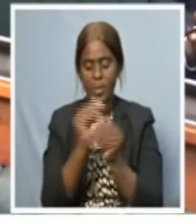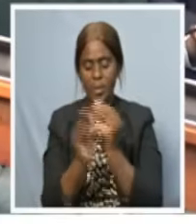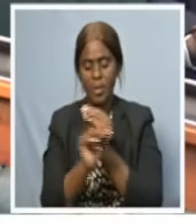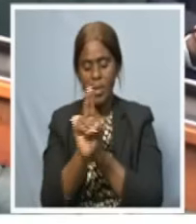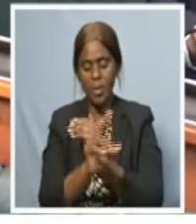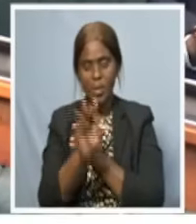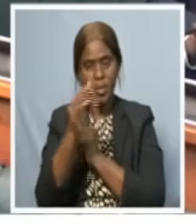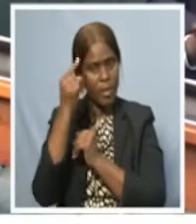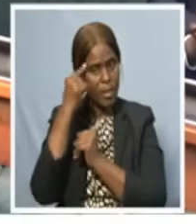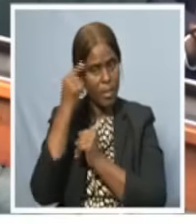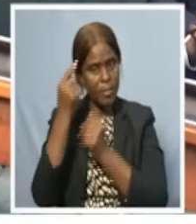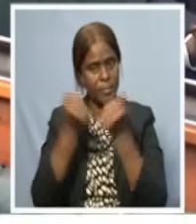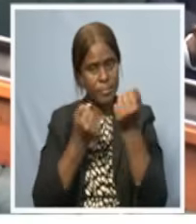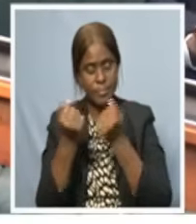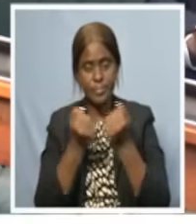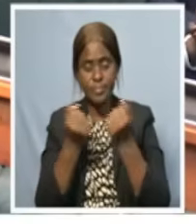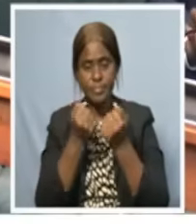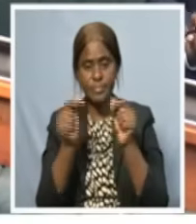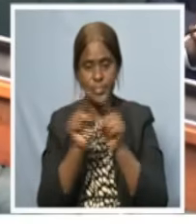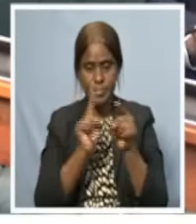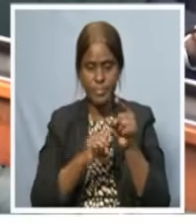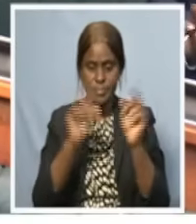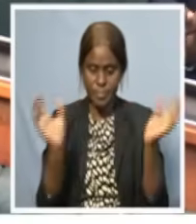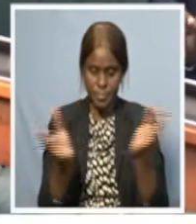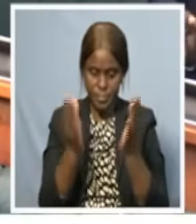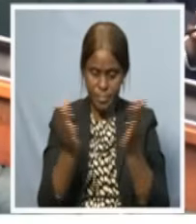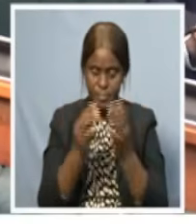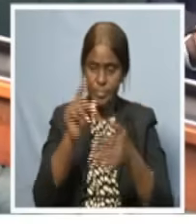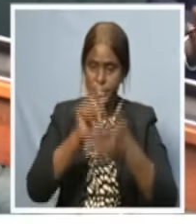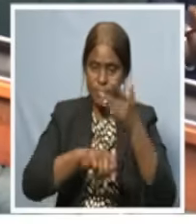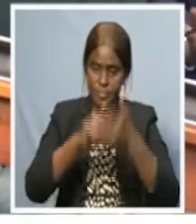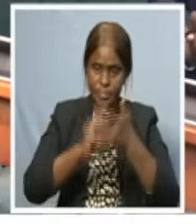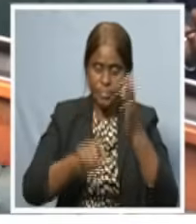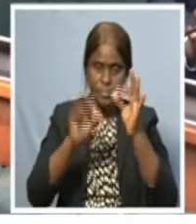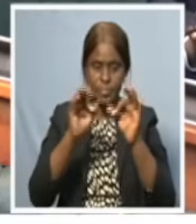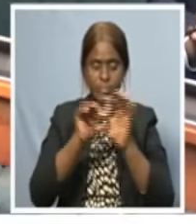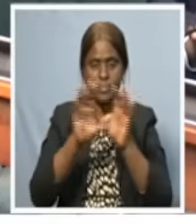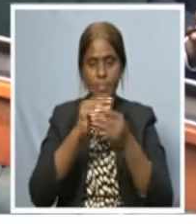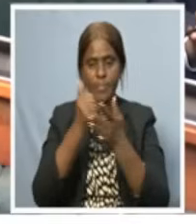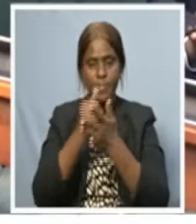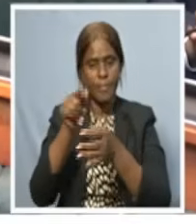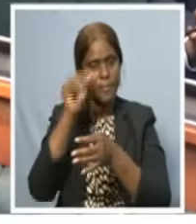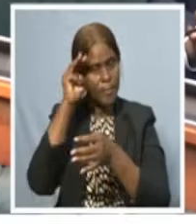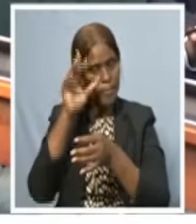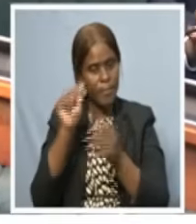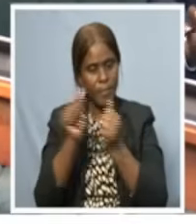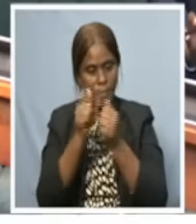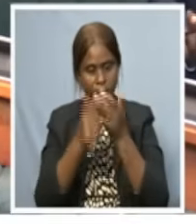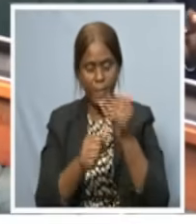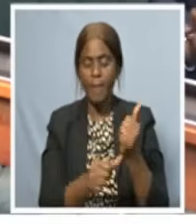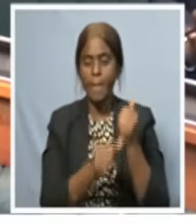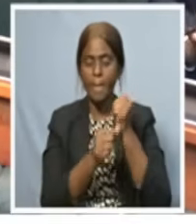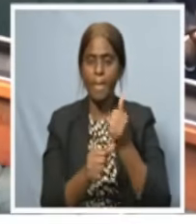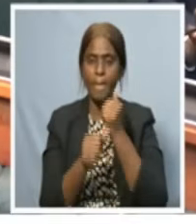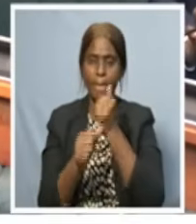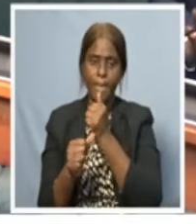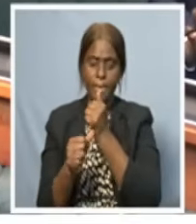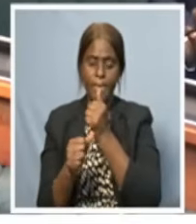misuse of government vehicles, and promote cost efficiency across ministries and